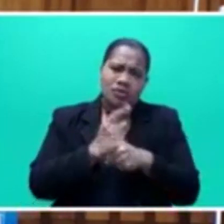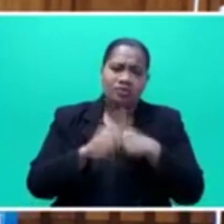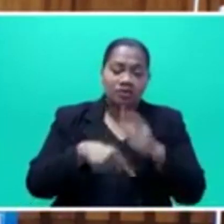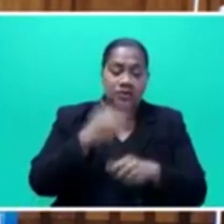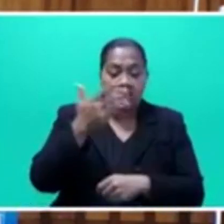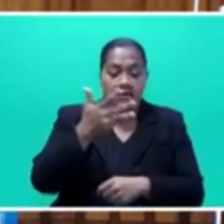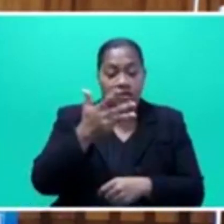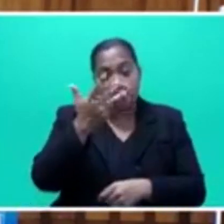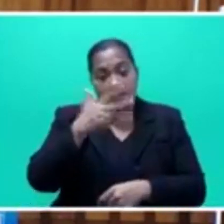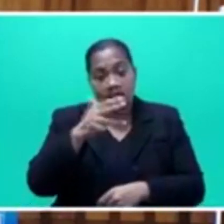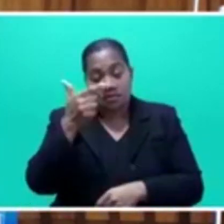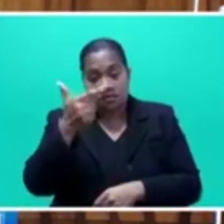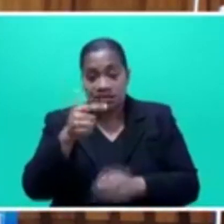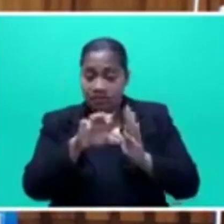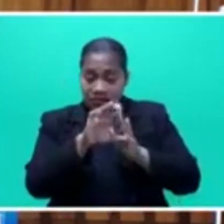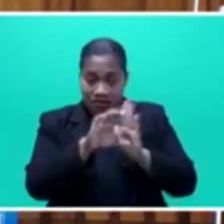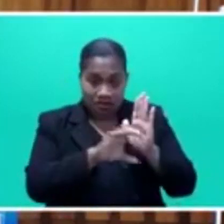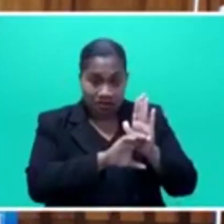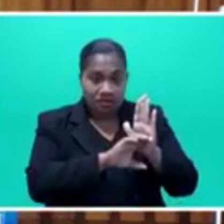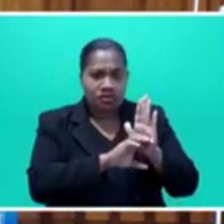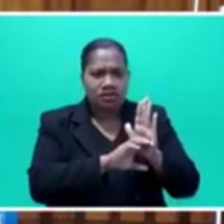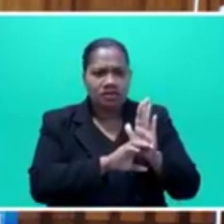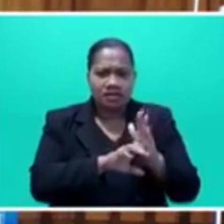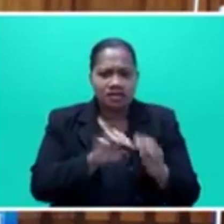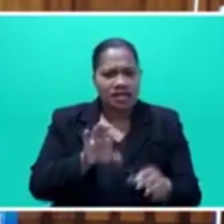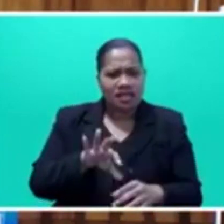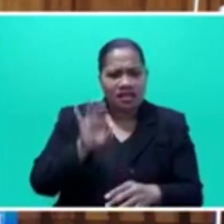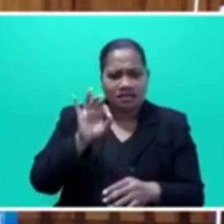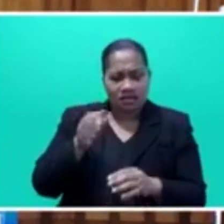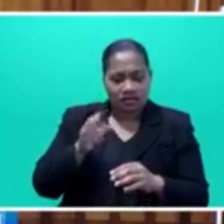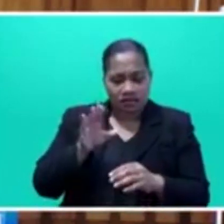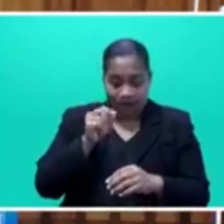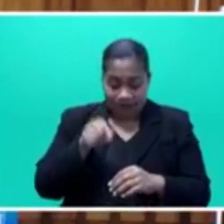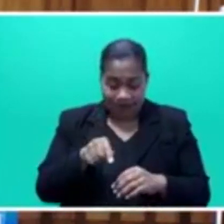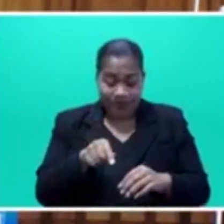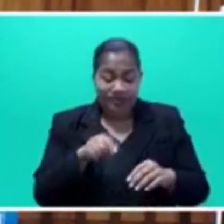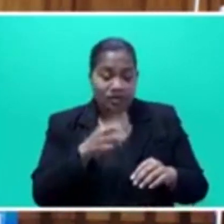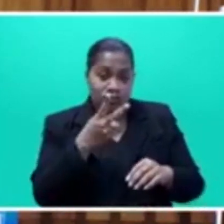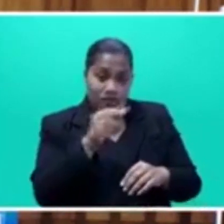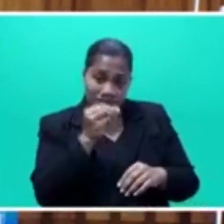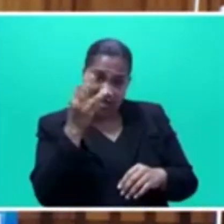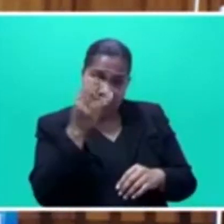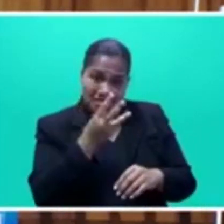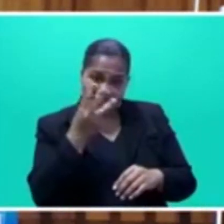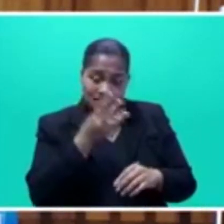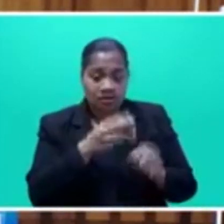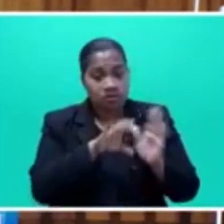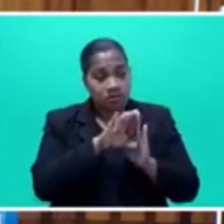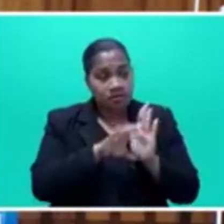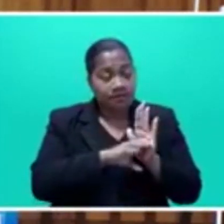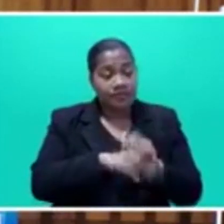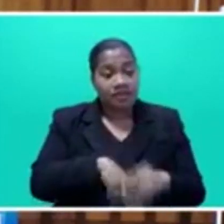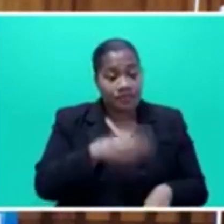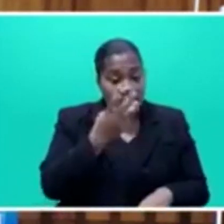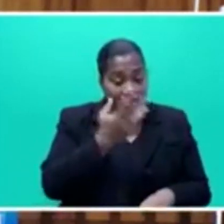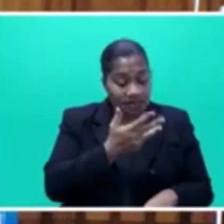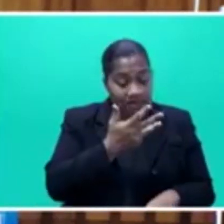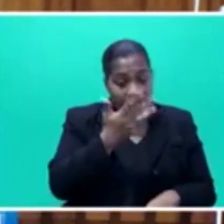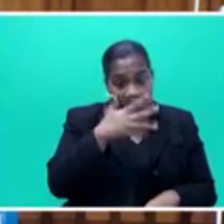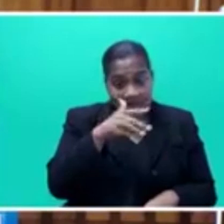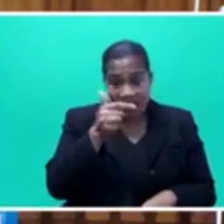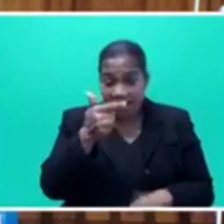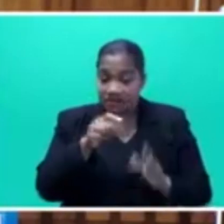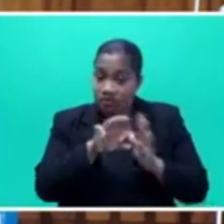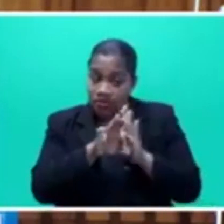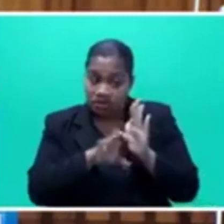1997 Constitution, and they are elected under this 2013 Constitution. The 1997 Constitution, Mr. Speaker, sir, as we all